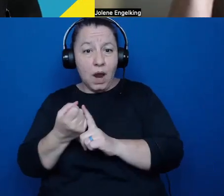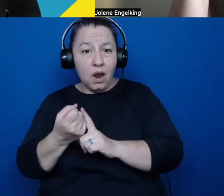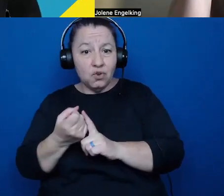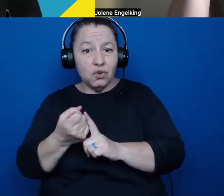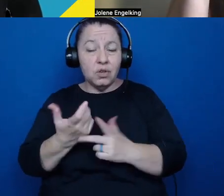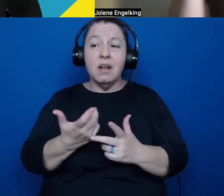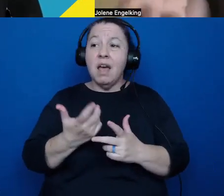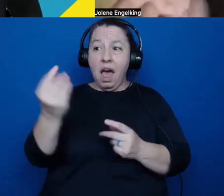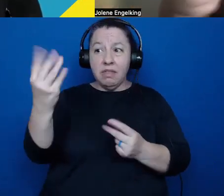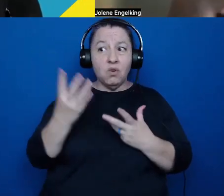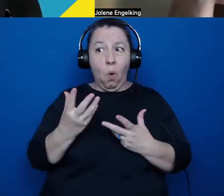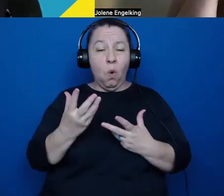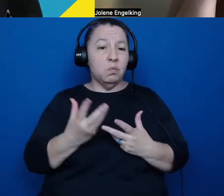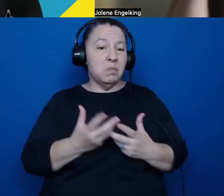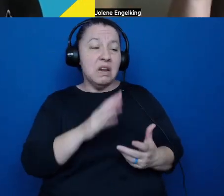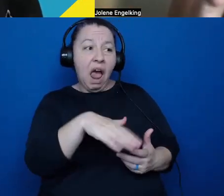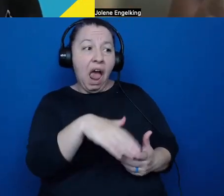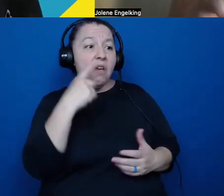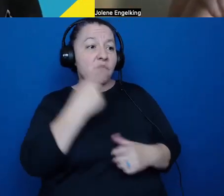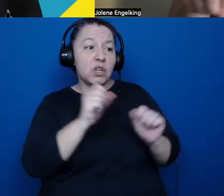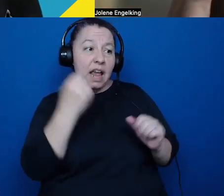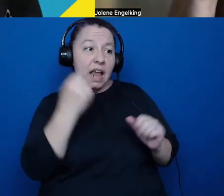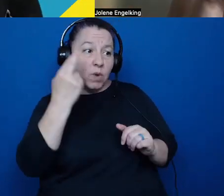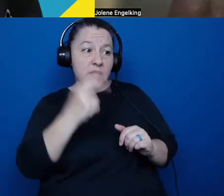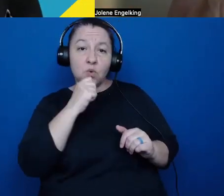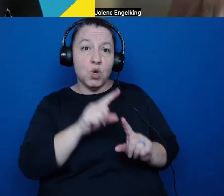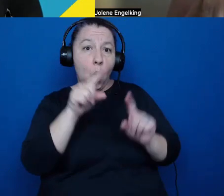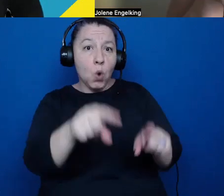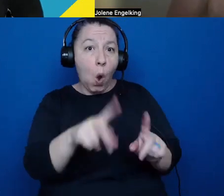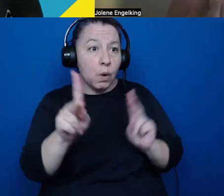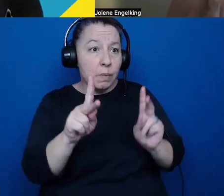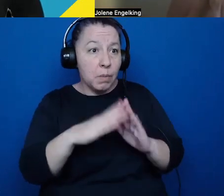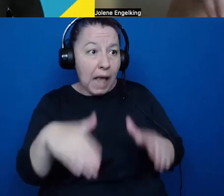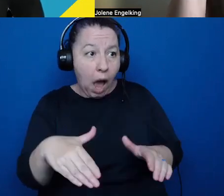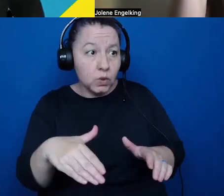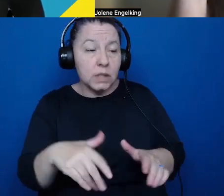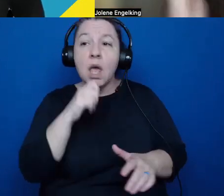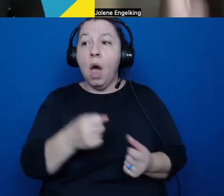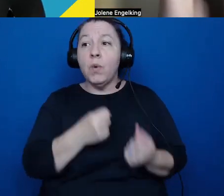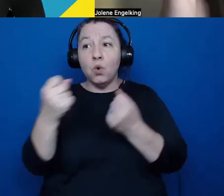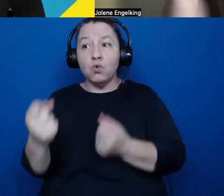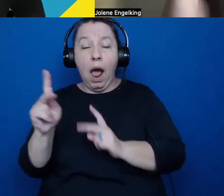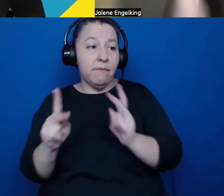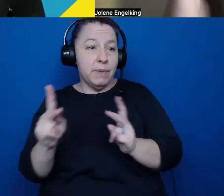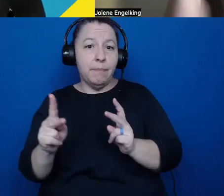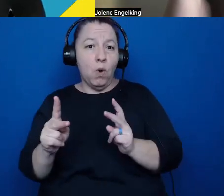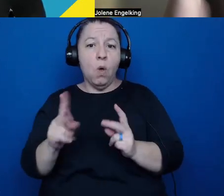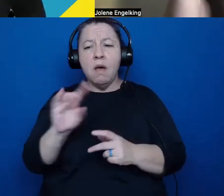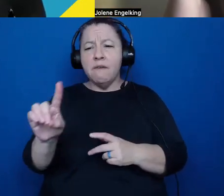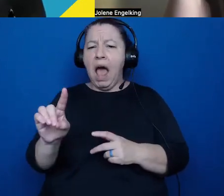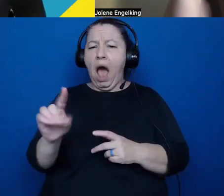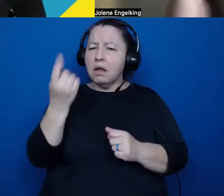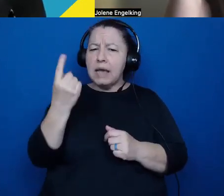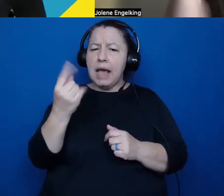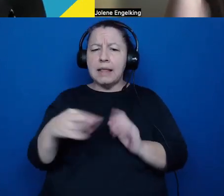like, hey, you know, we, for safety reasons, we don't go to people's houses and we don't drive people, right? Which is a very valid, you know, rule that a